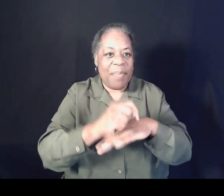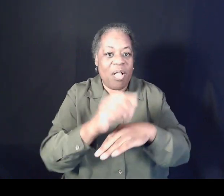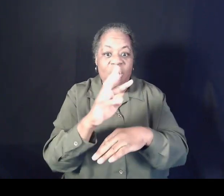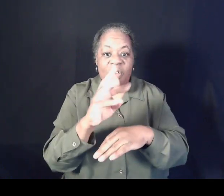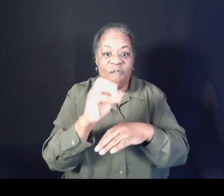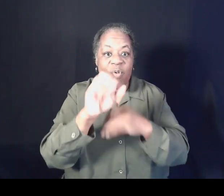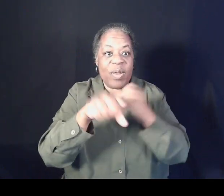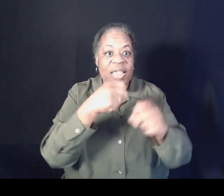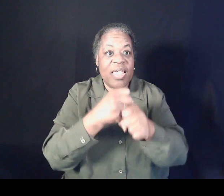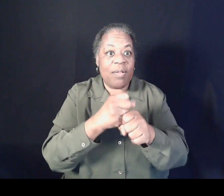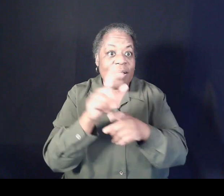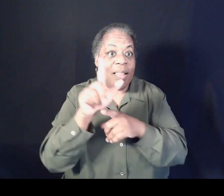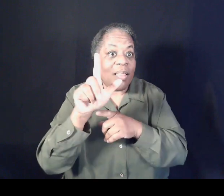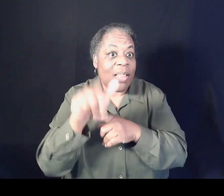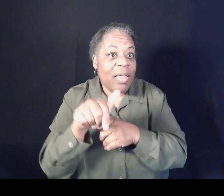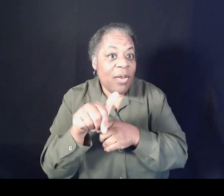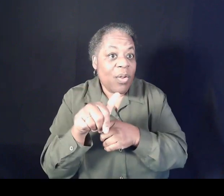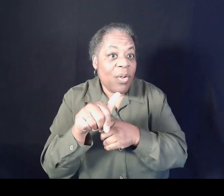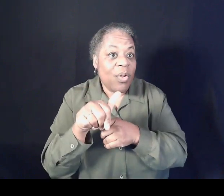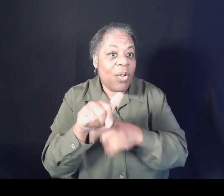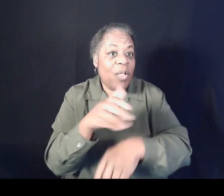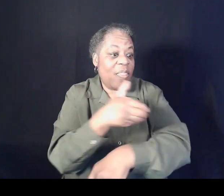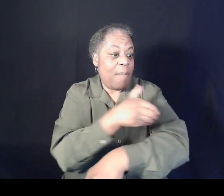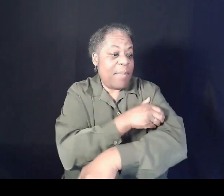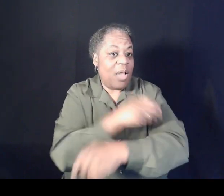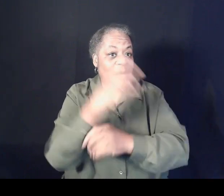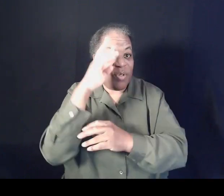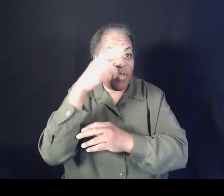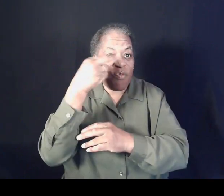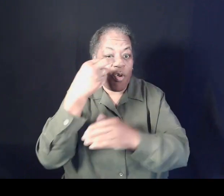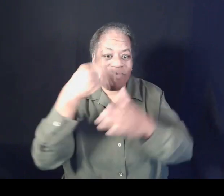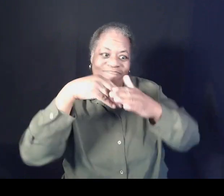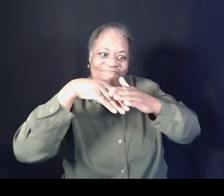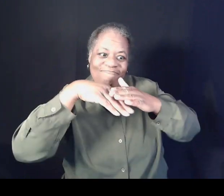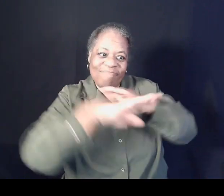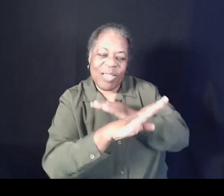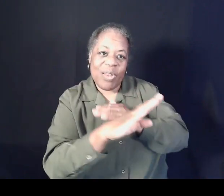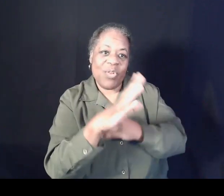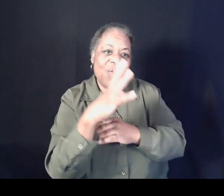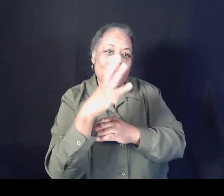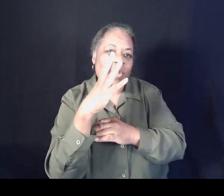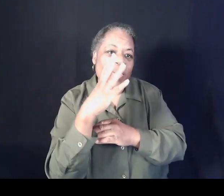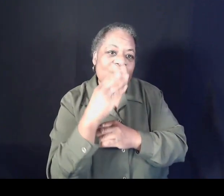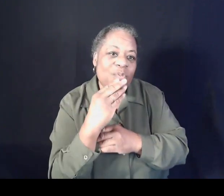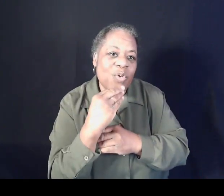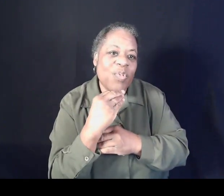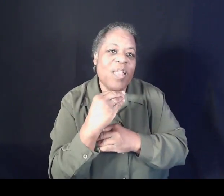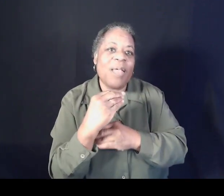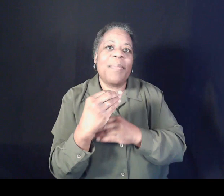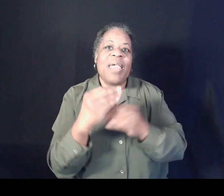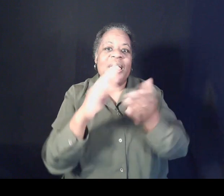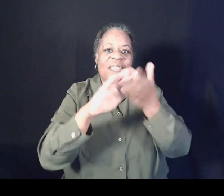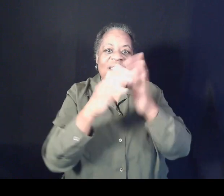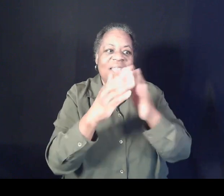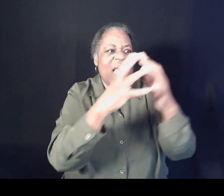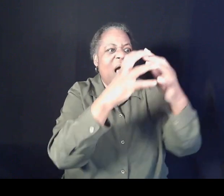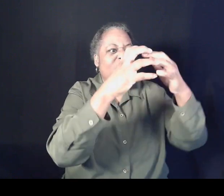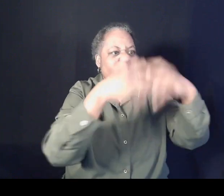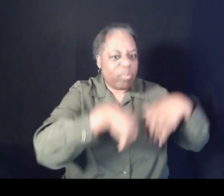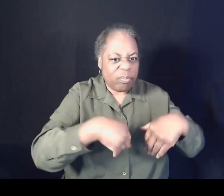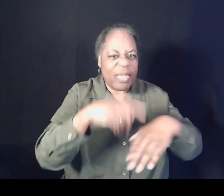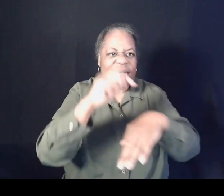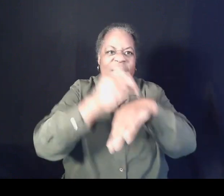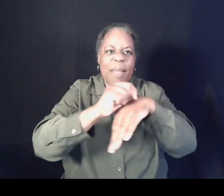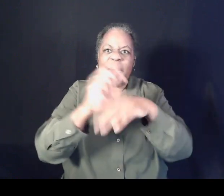Jesus says these words, the powers of Rome will re-enter Jerusalem, and they will level the city and destroy the temple,